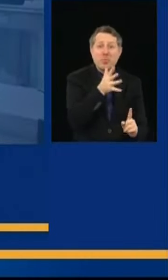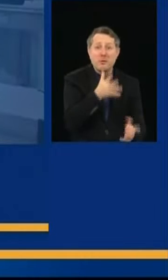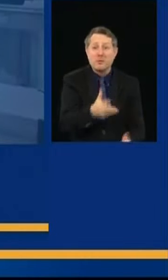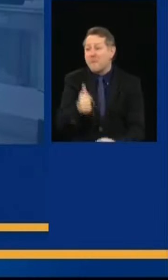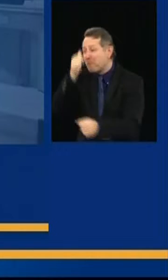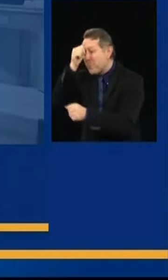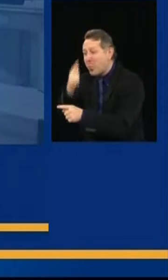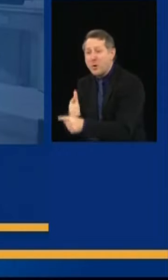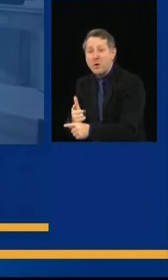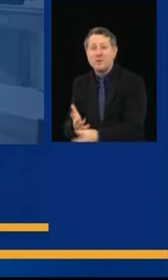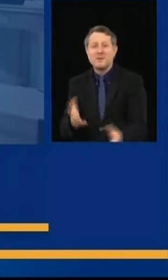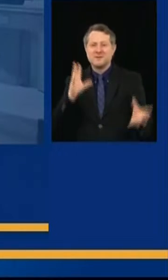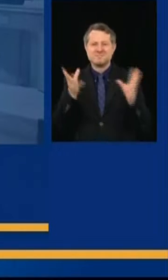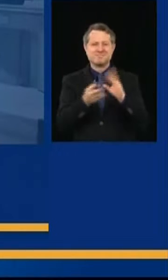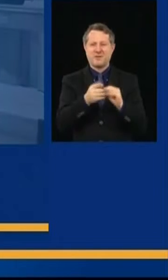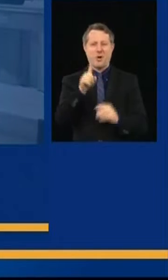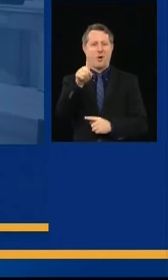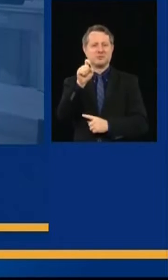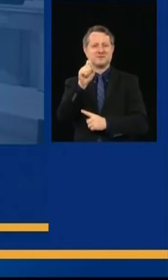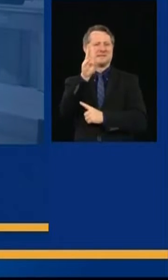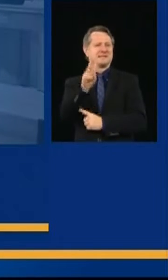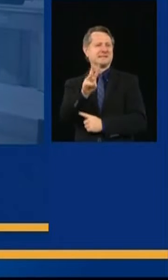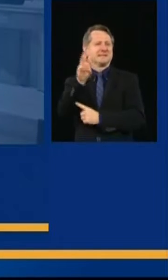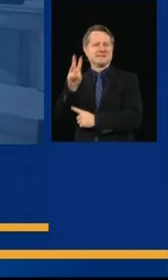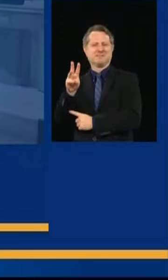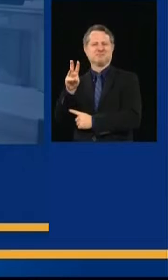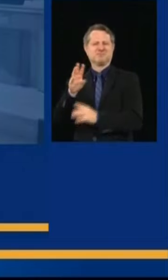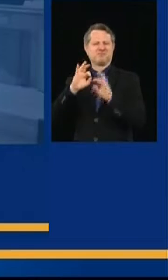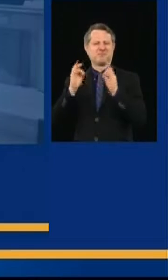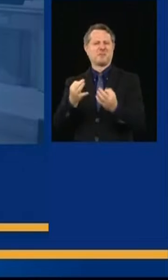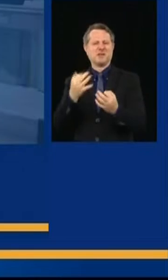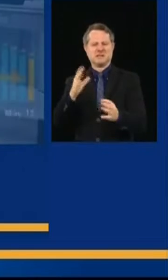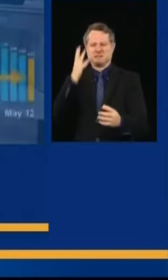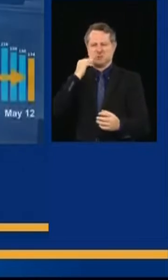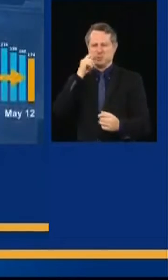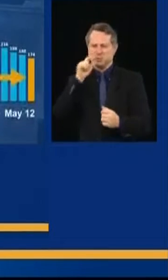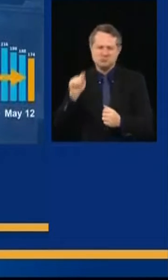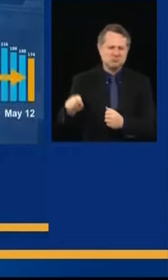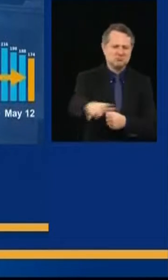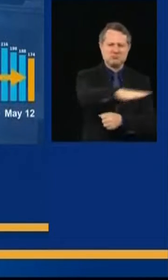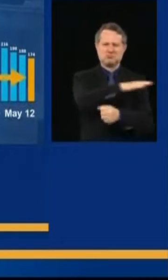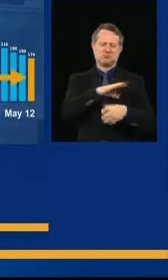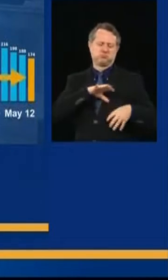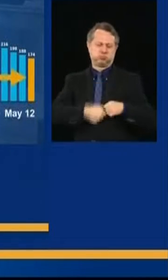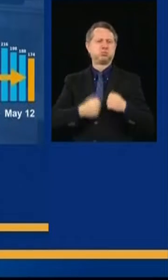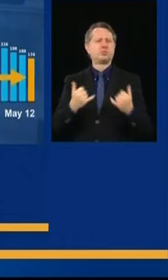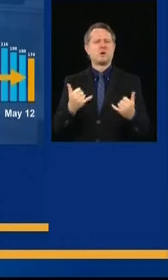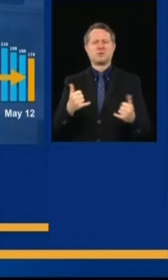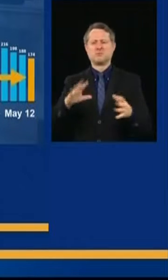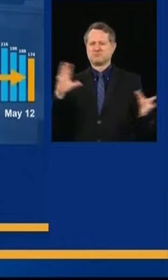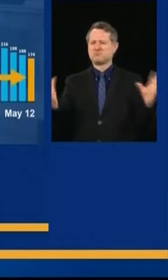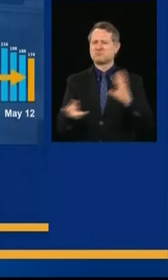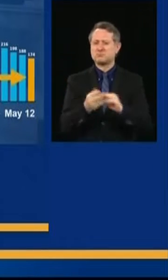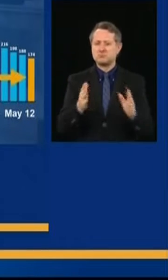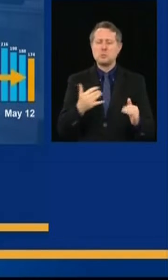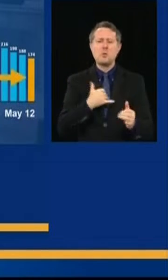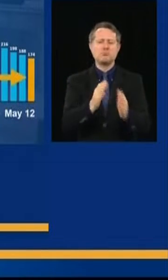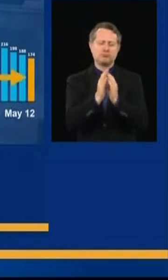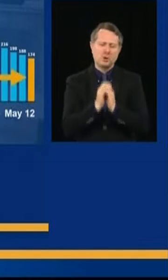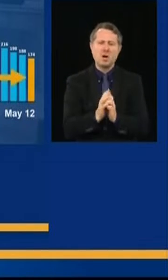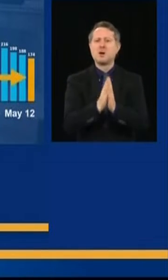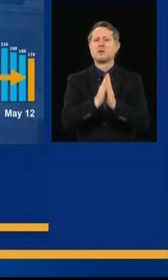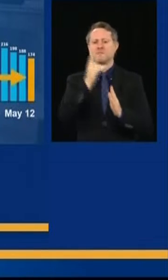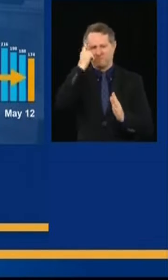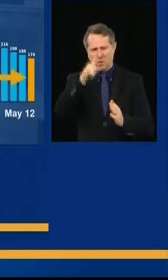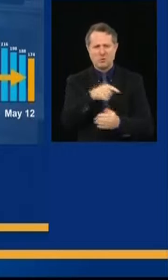166 families are in pain today, and they are in our thoughts and prayers. When you look at where